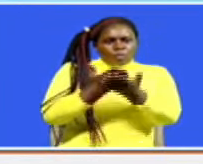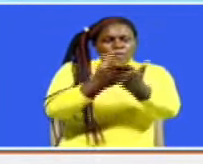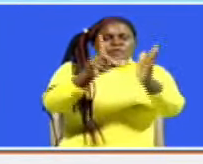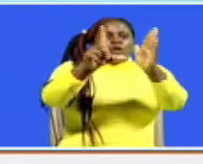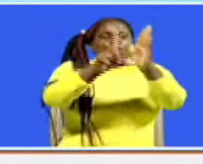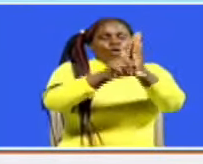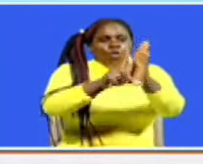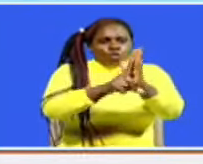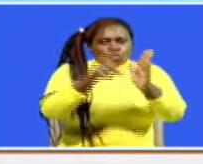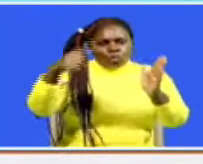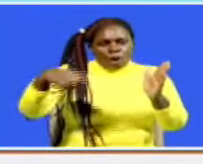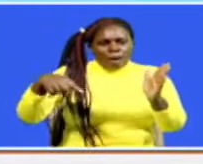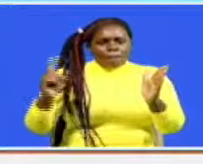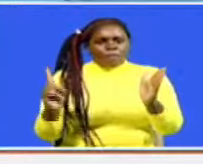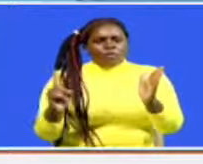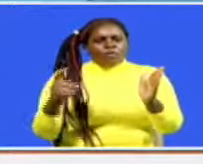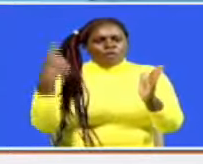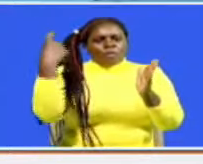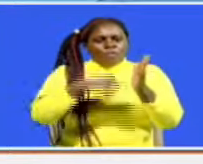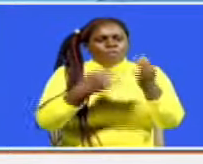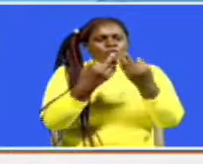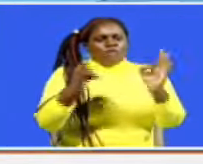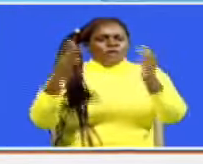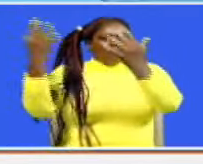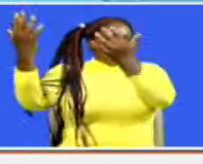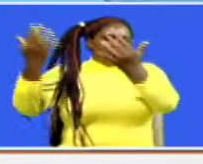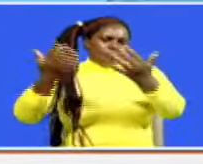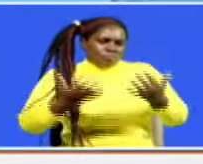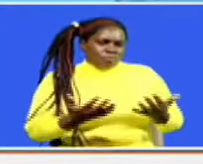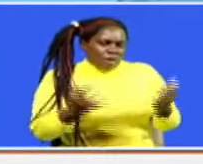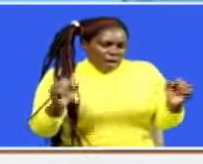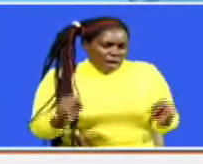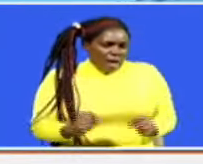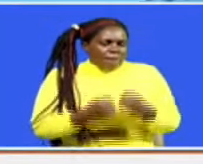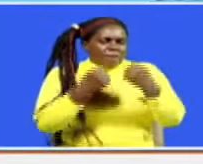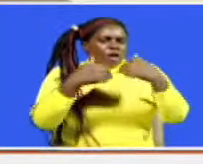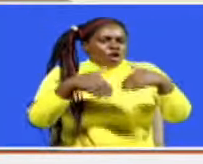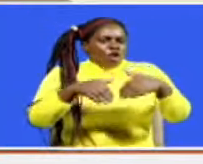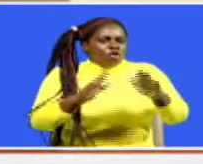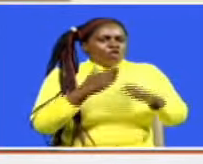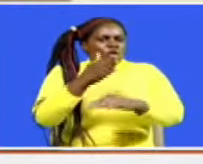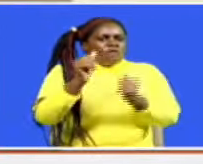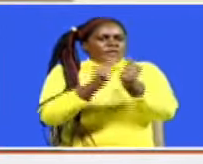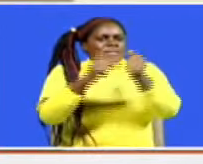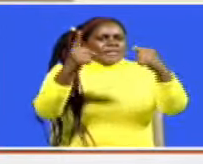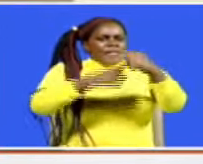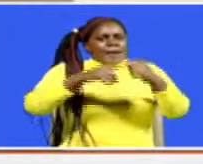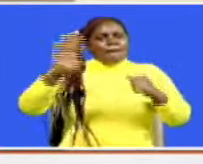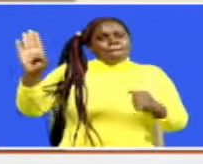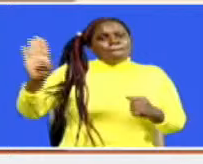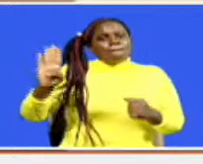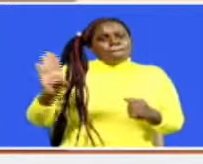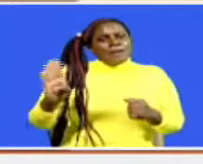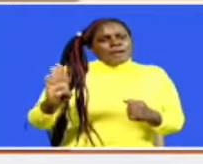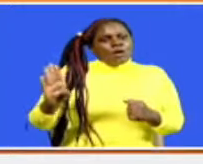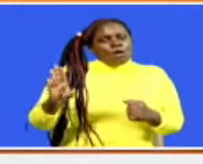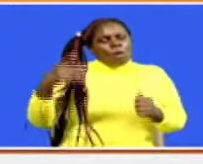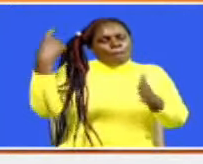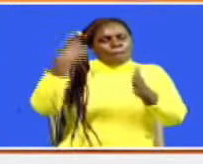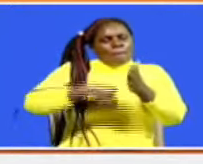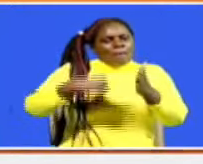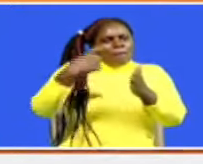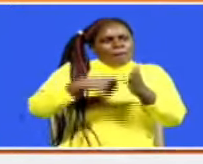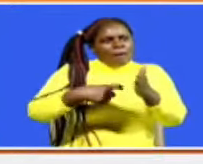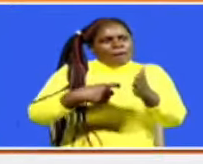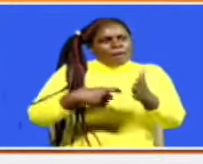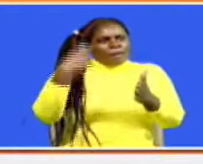law to approve the duty-free importation, resulting in loss of over 16 billion shillings in revenue. Some